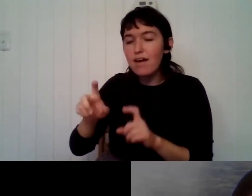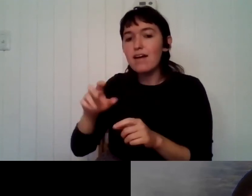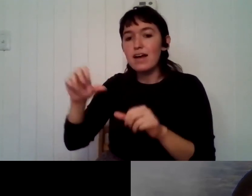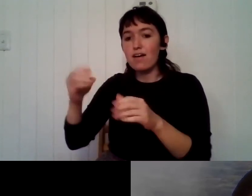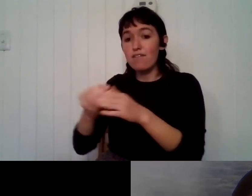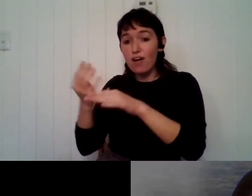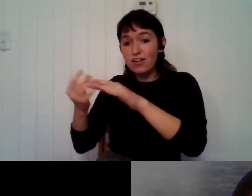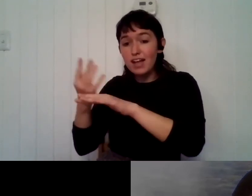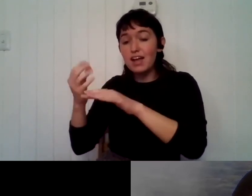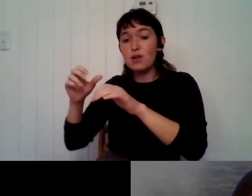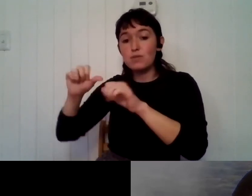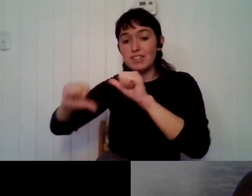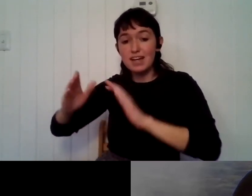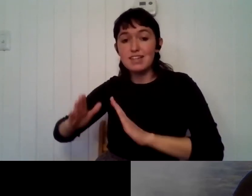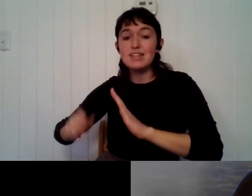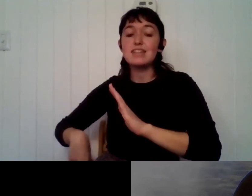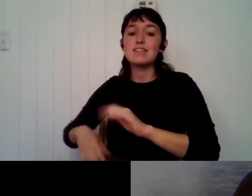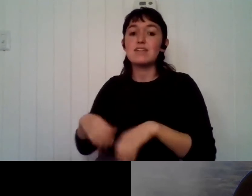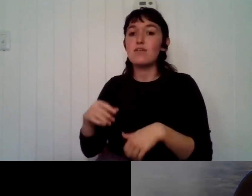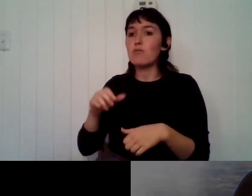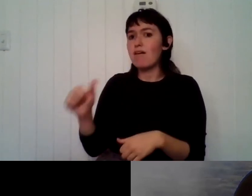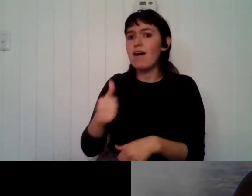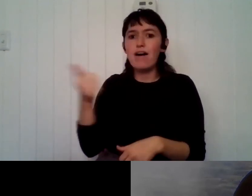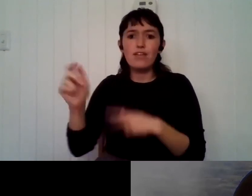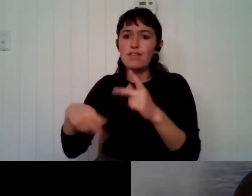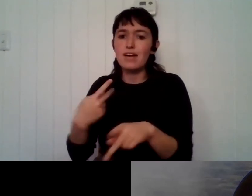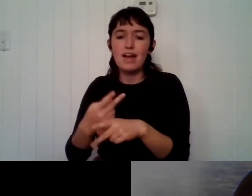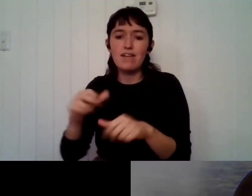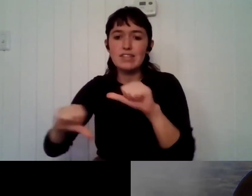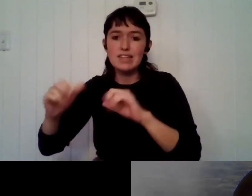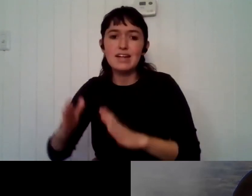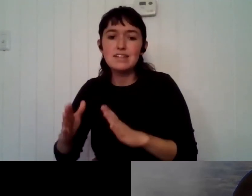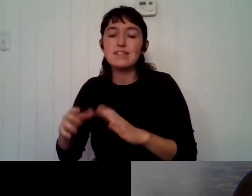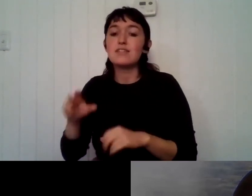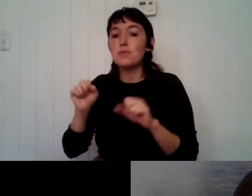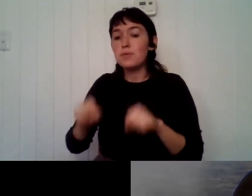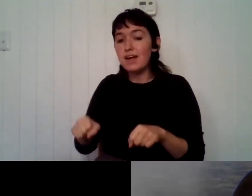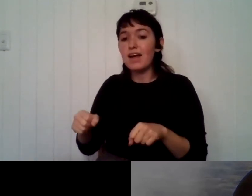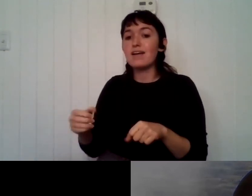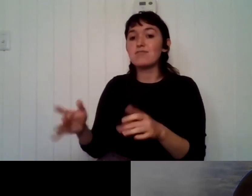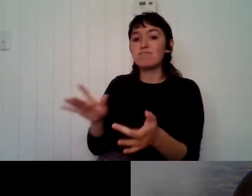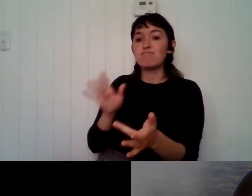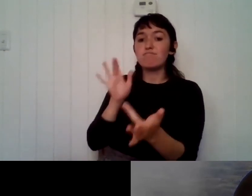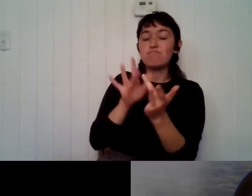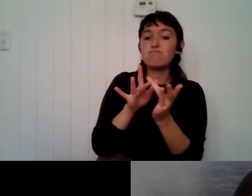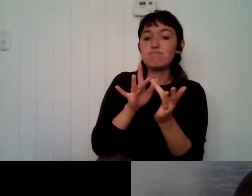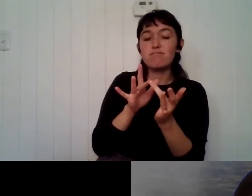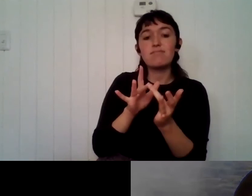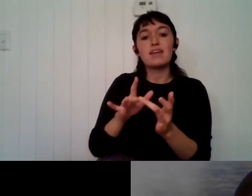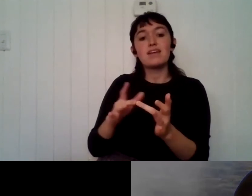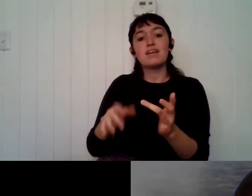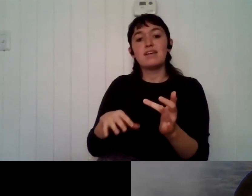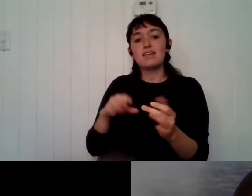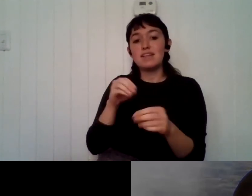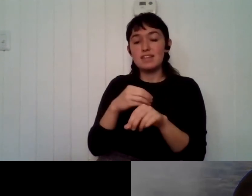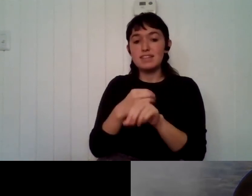bird biologist or a plant scientist or a glacier scientist or whatever. So if your class is just so curious and full of